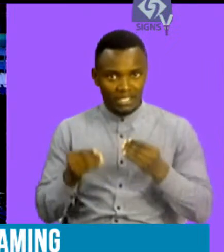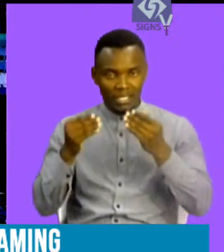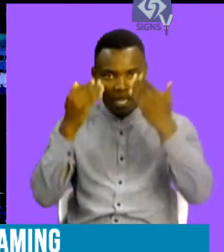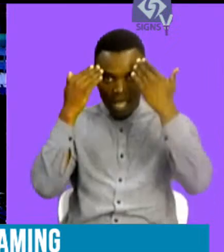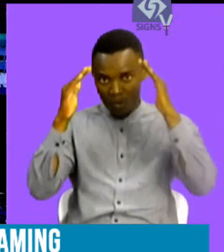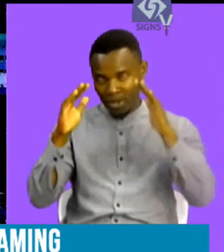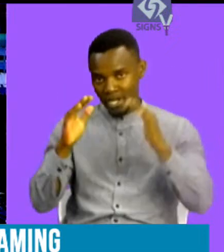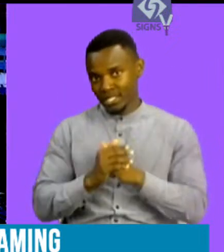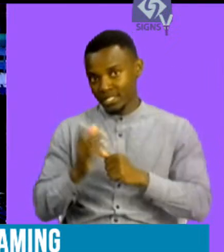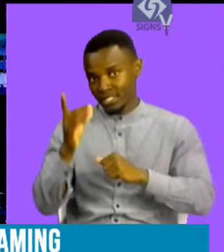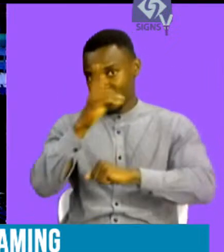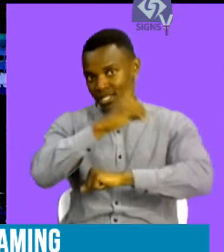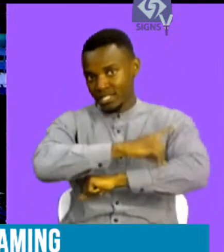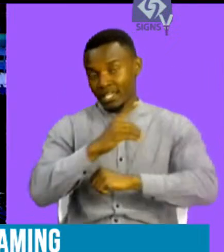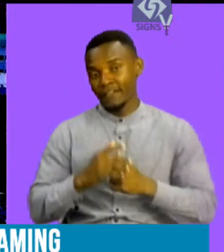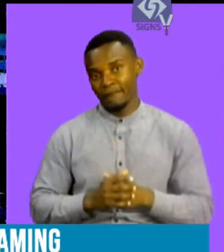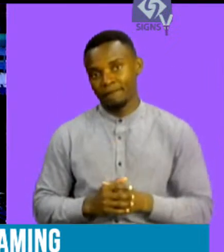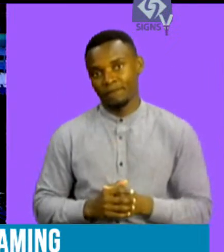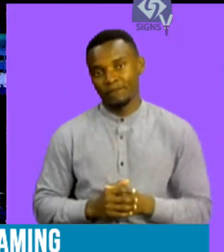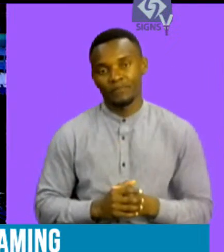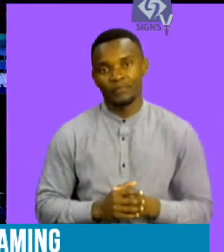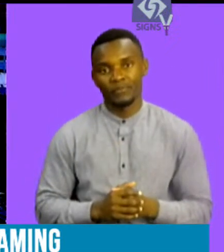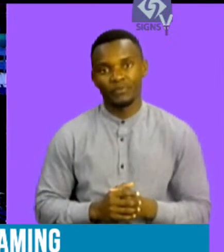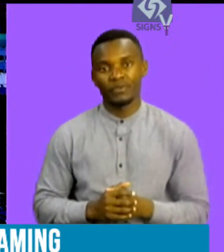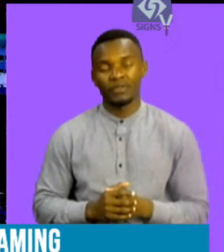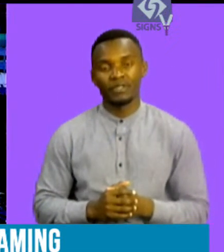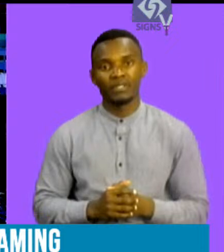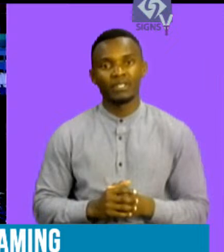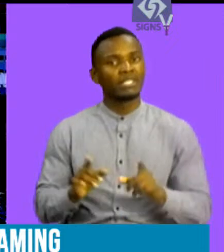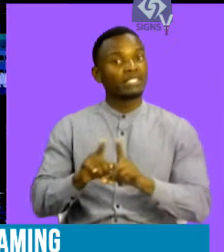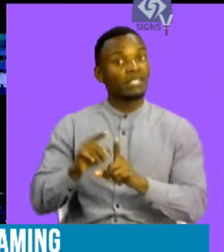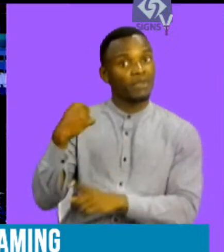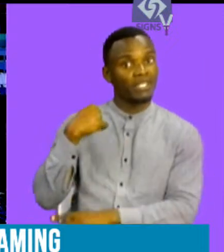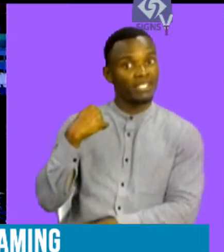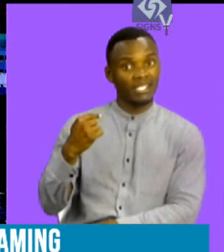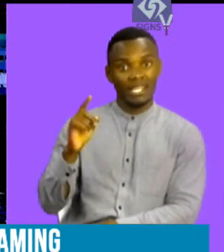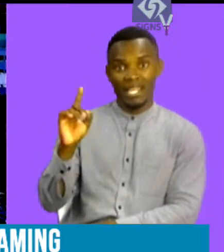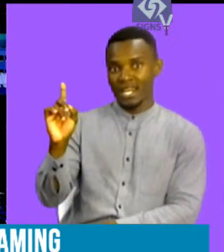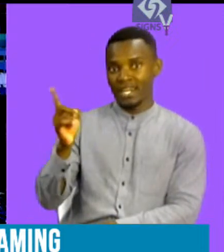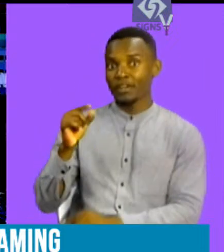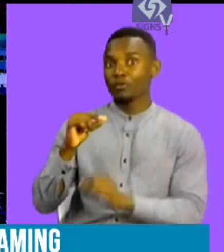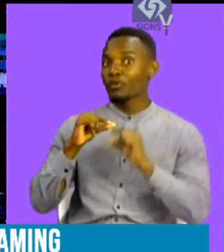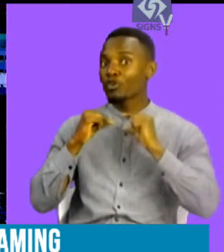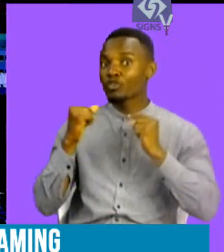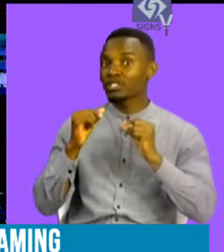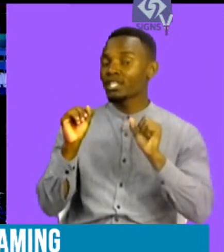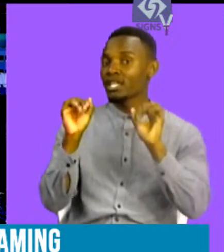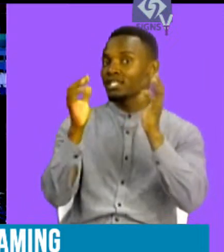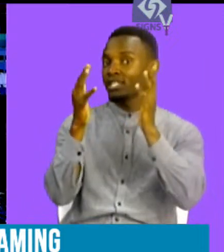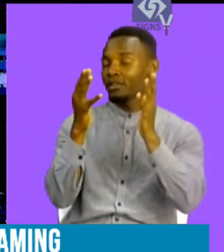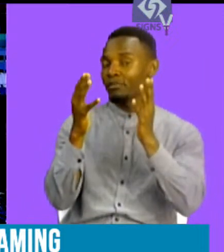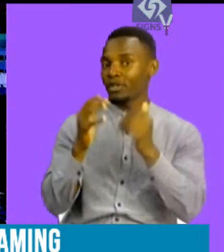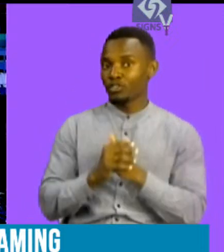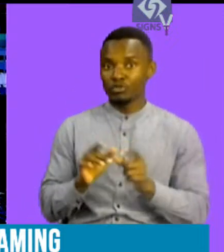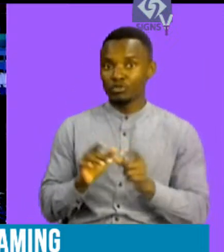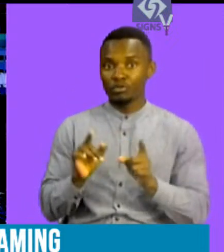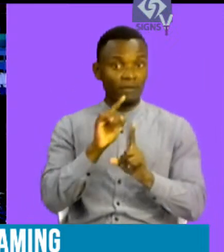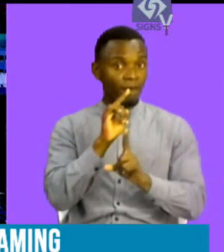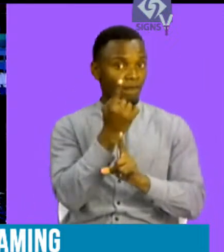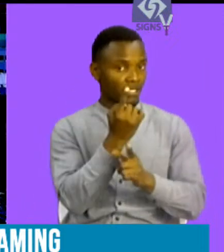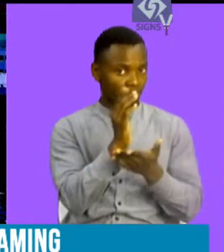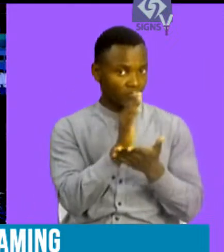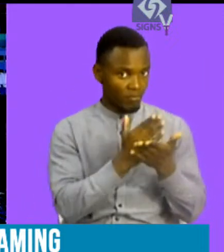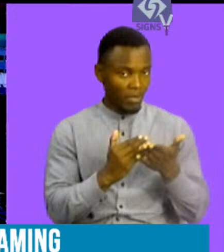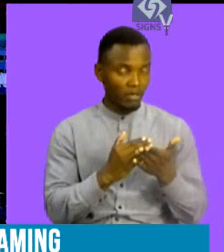International Day for Persons with Disabilities. Yesterday, Nairobi hosted their celebrations, and in our first segment, we have talked and